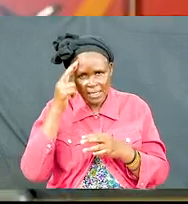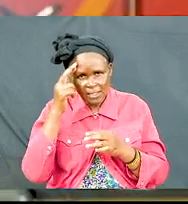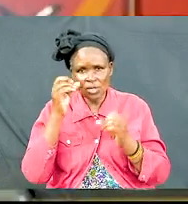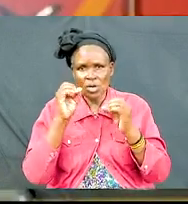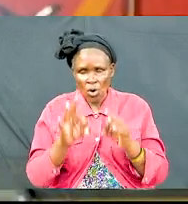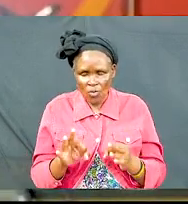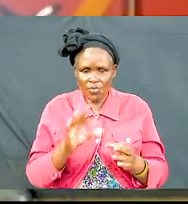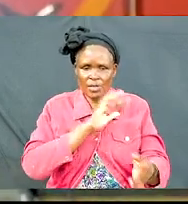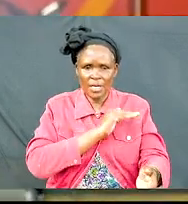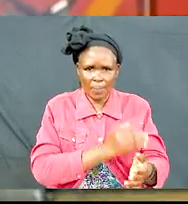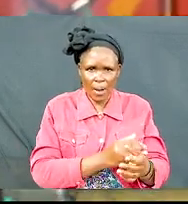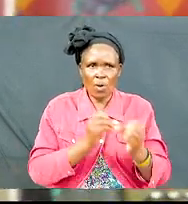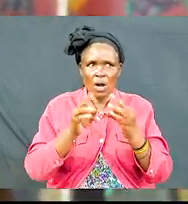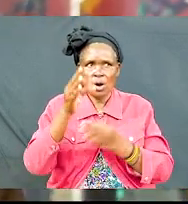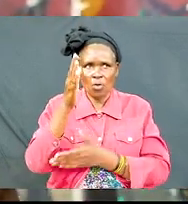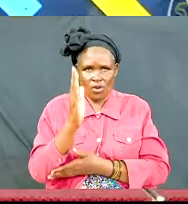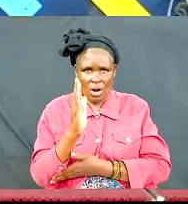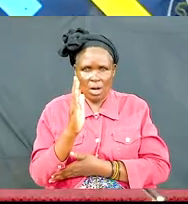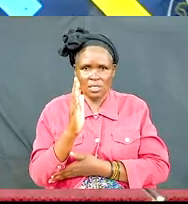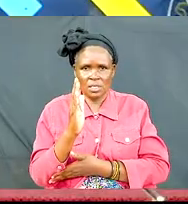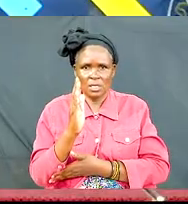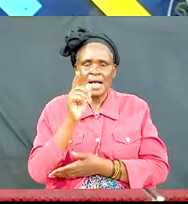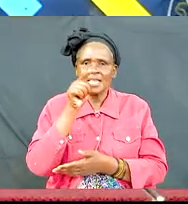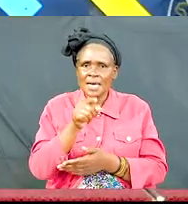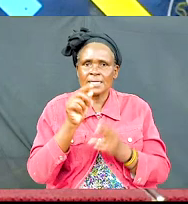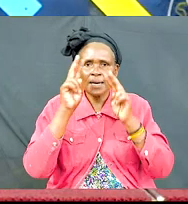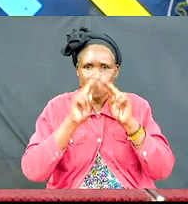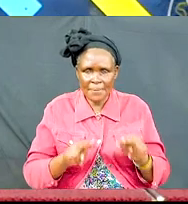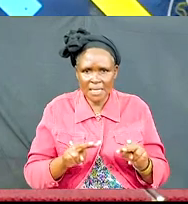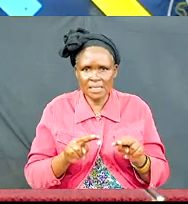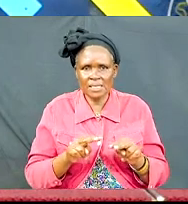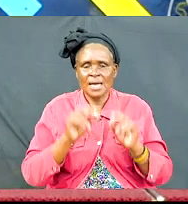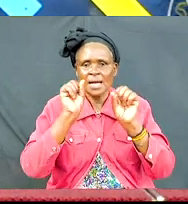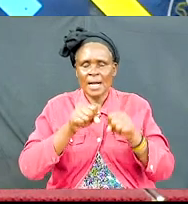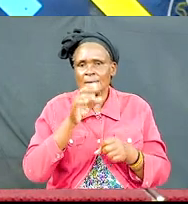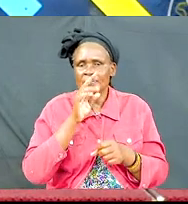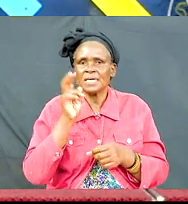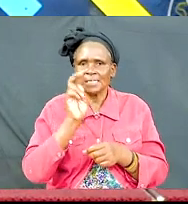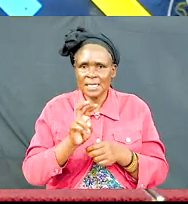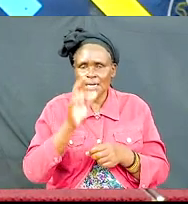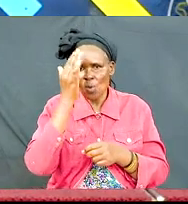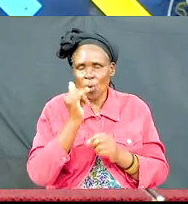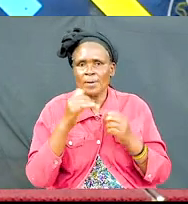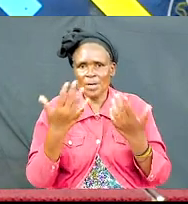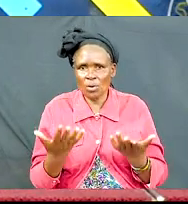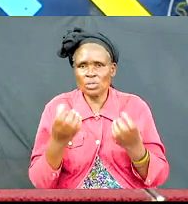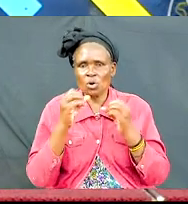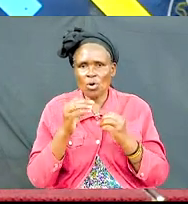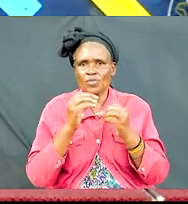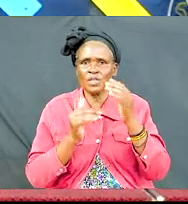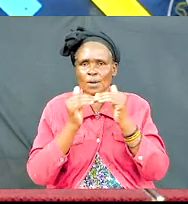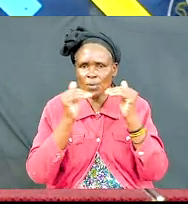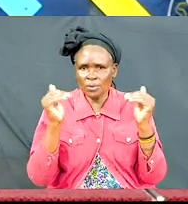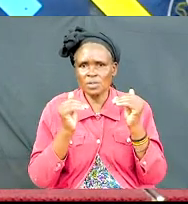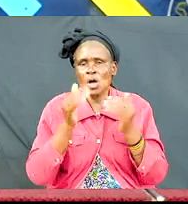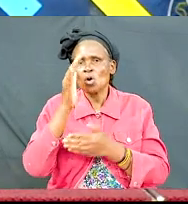of the power of God. That peace can be seen because of the proximity. God